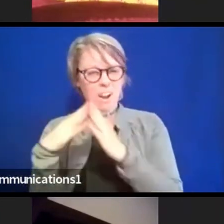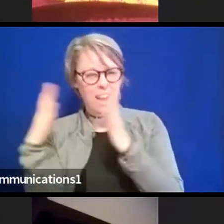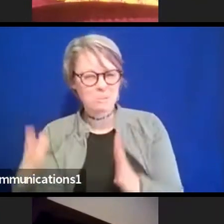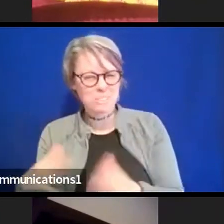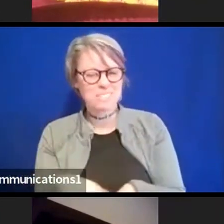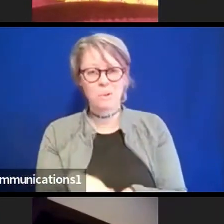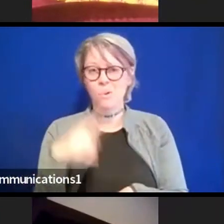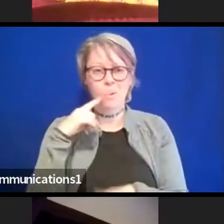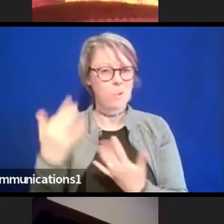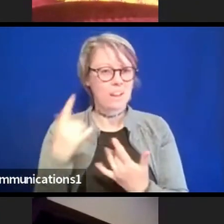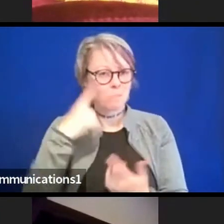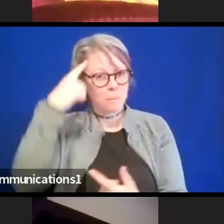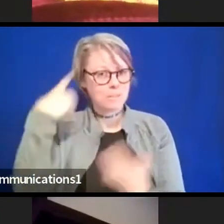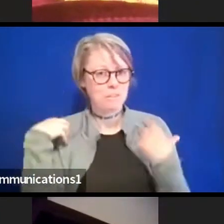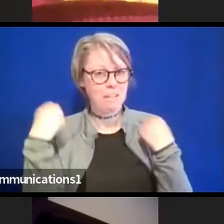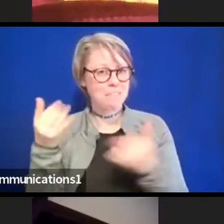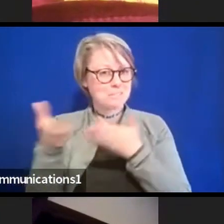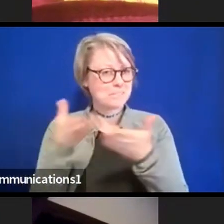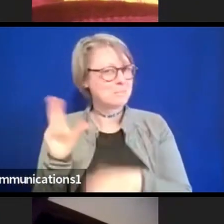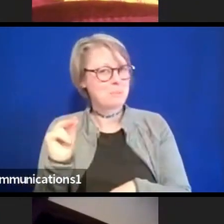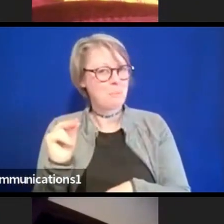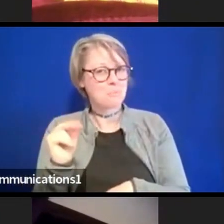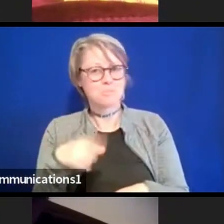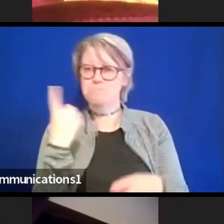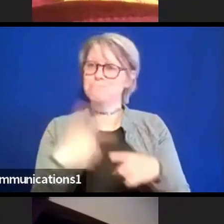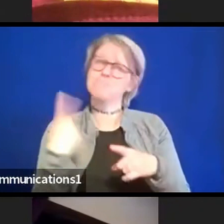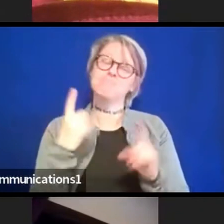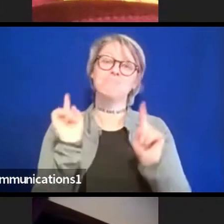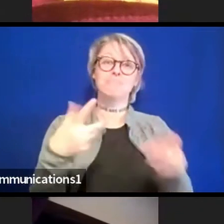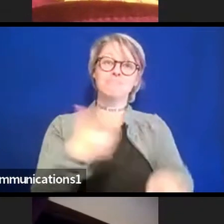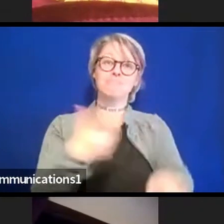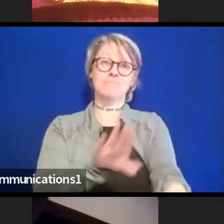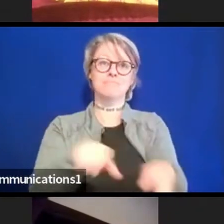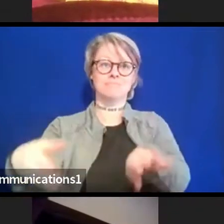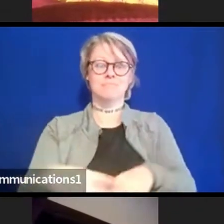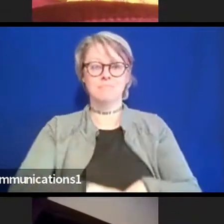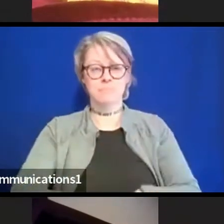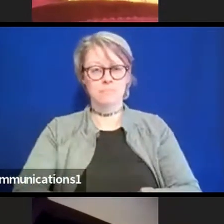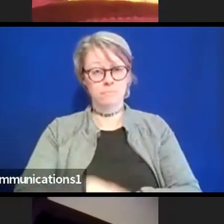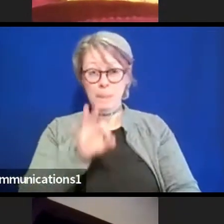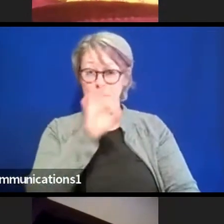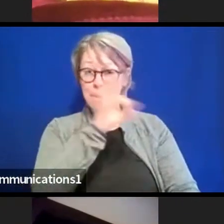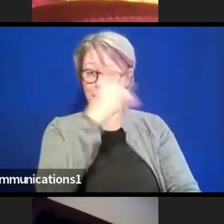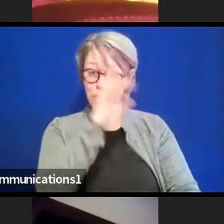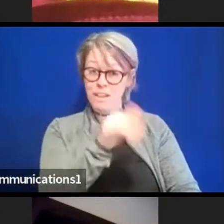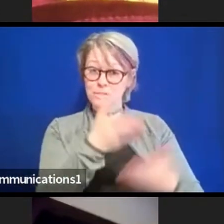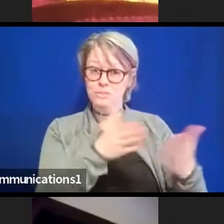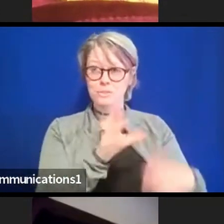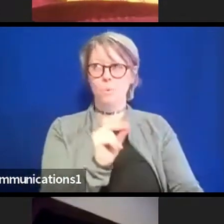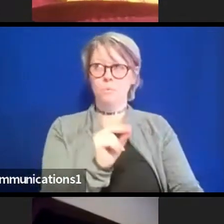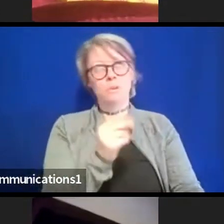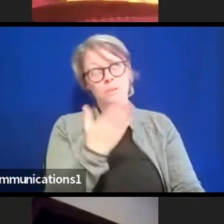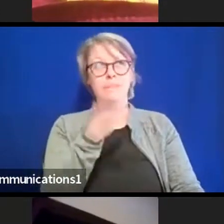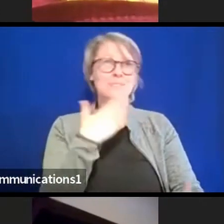do for mental health services. You won't have to pay a penny, which is good